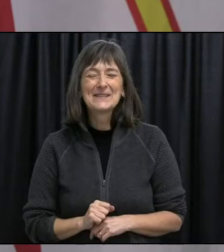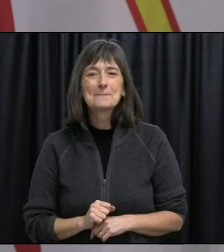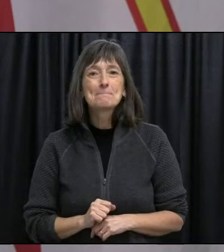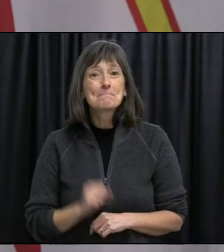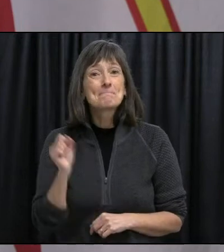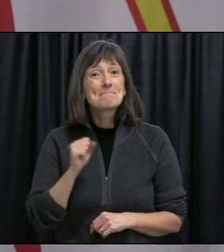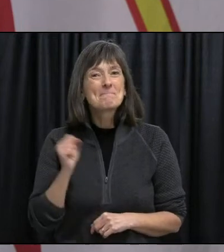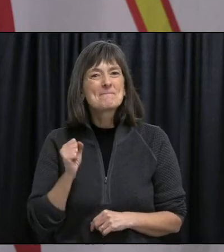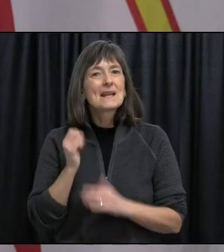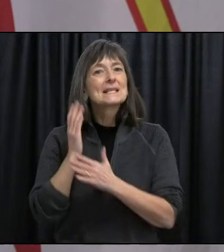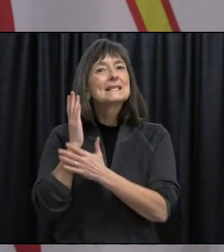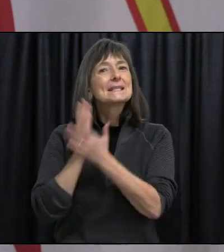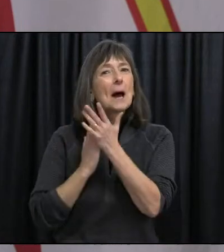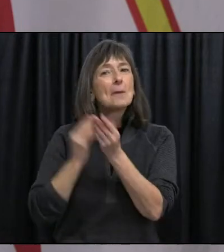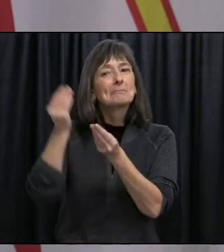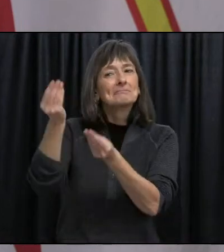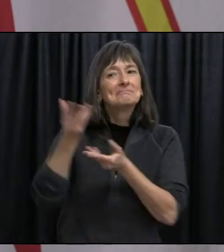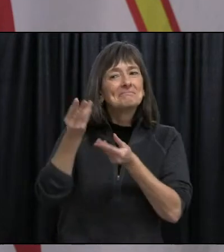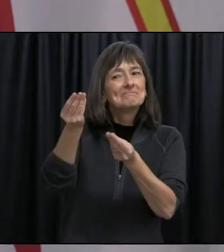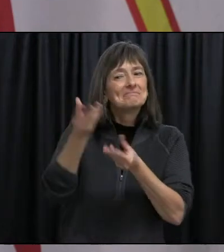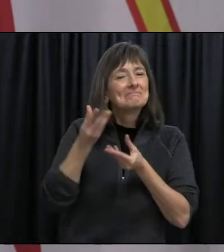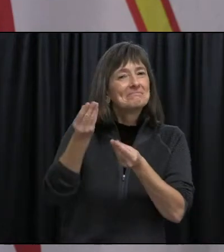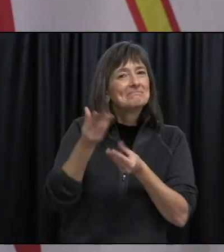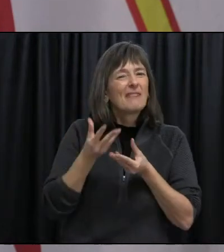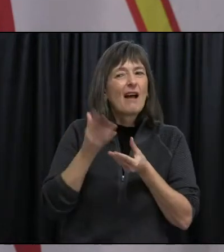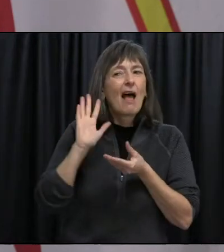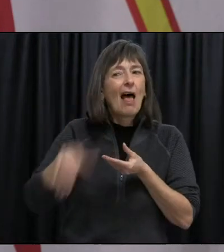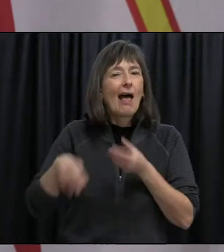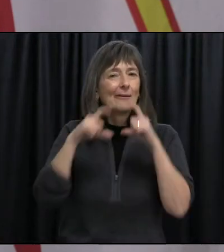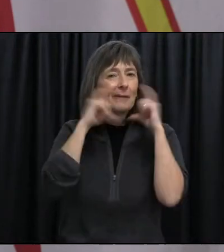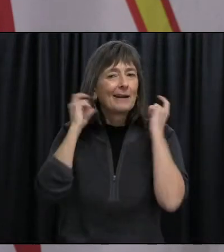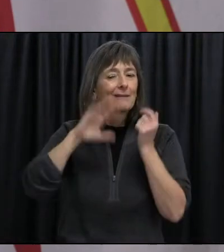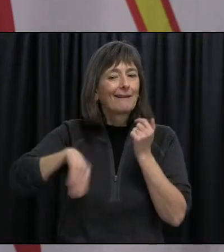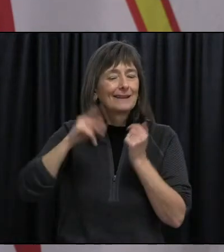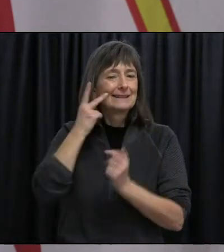Yeah, so we've been getting some feedback with that. On